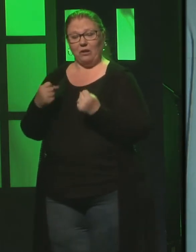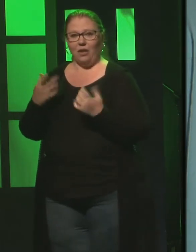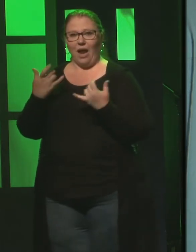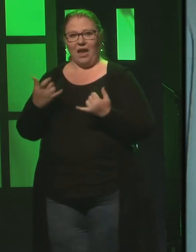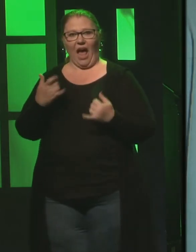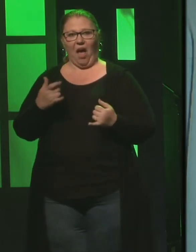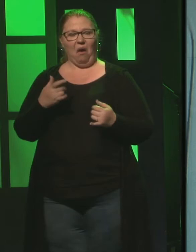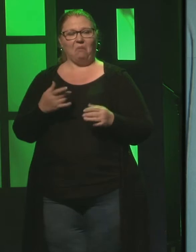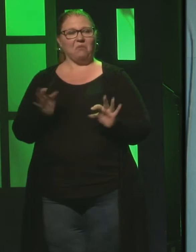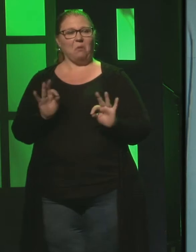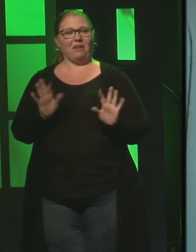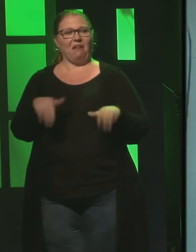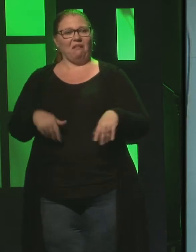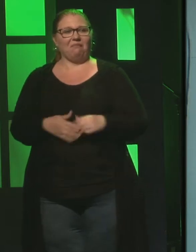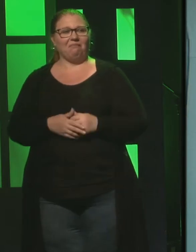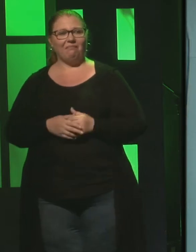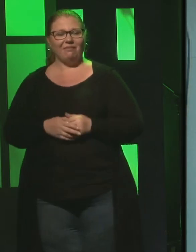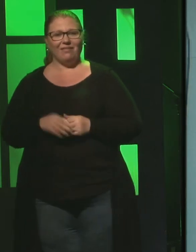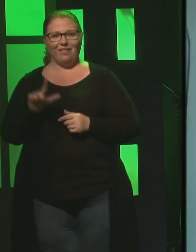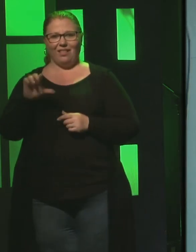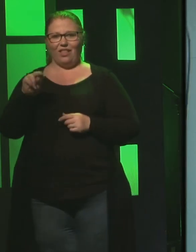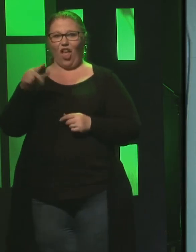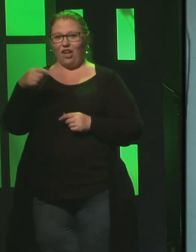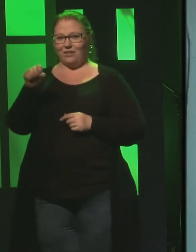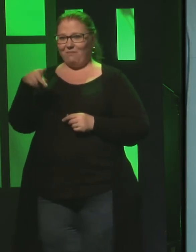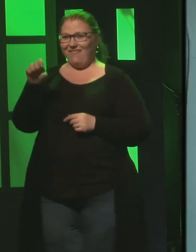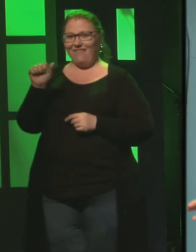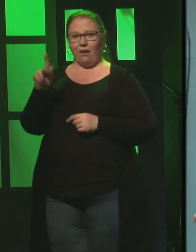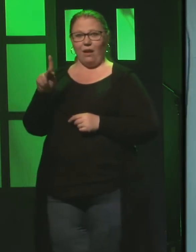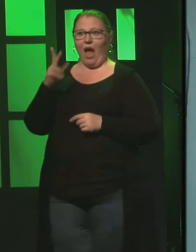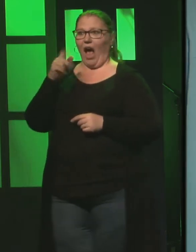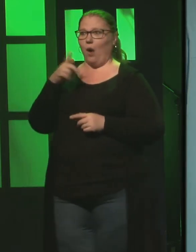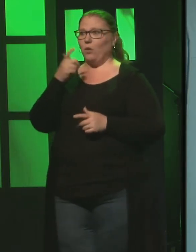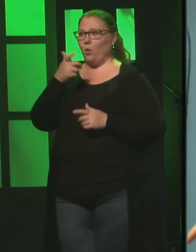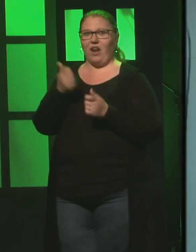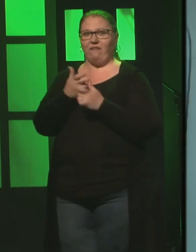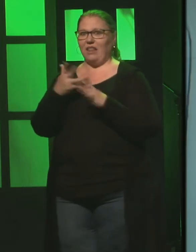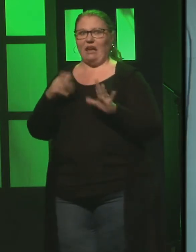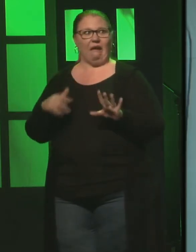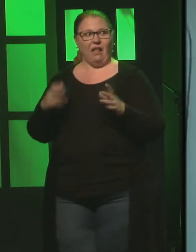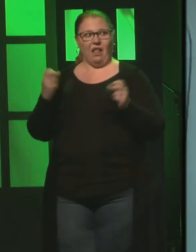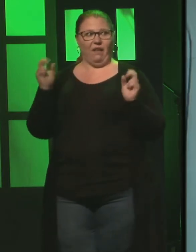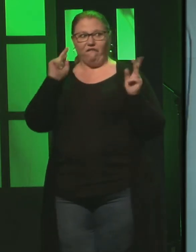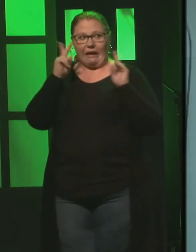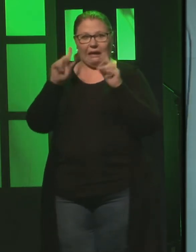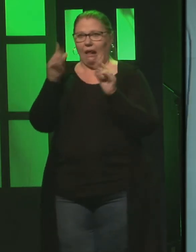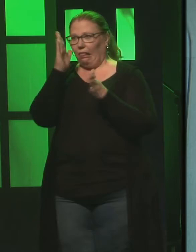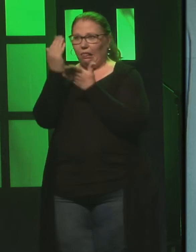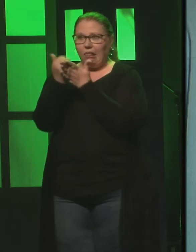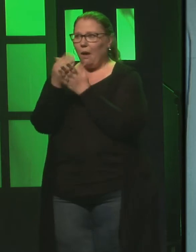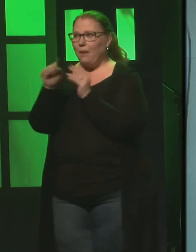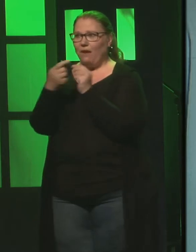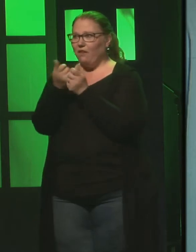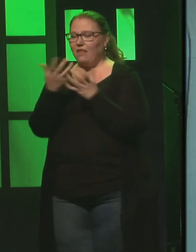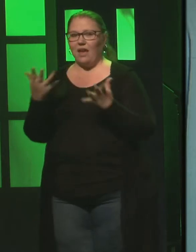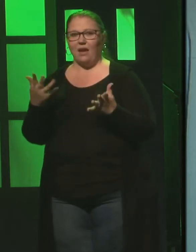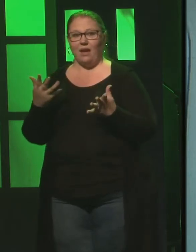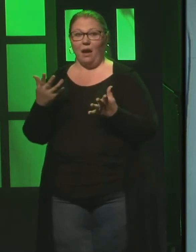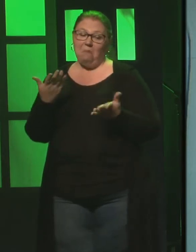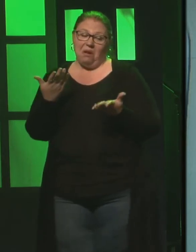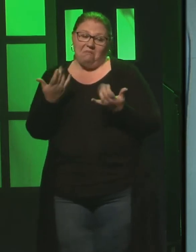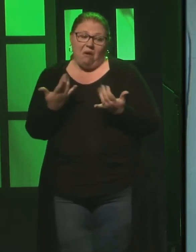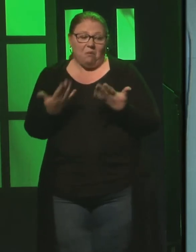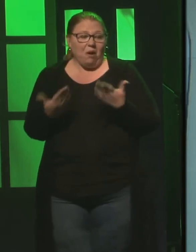no problem. Long's Peak, first time I was watching everything I could, freaking out about this whole thing. Now it's like, I'd probably do it